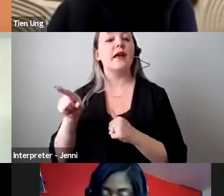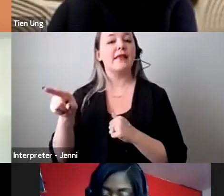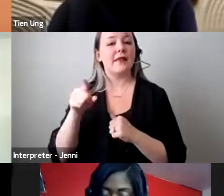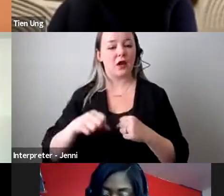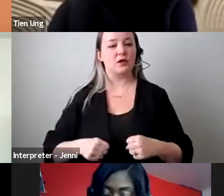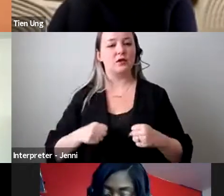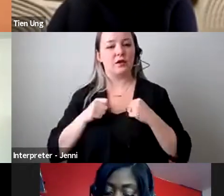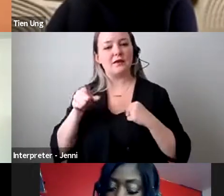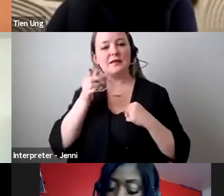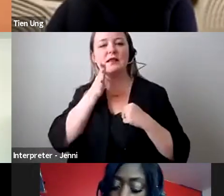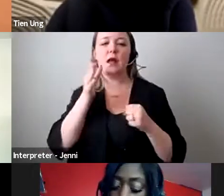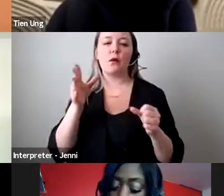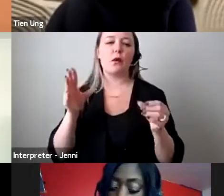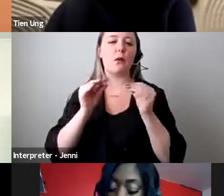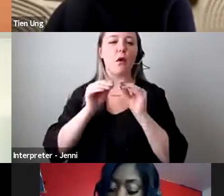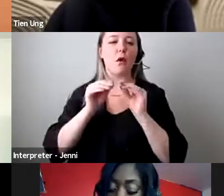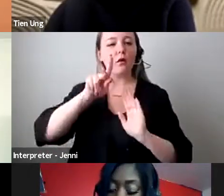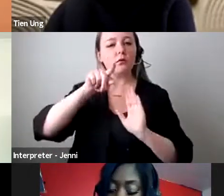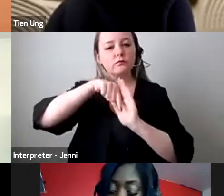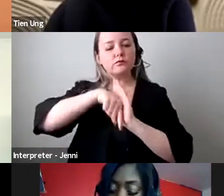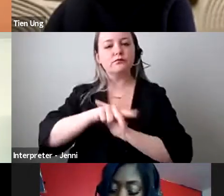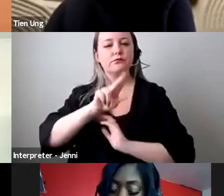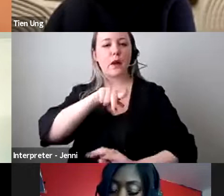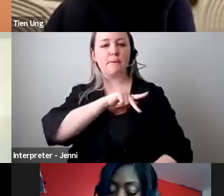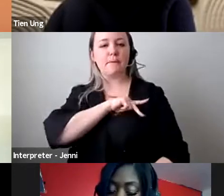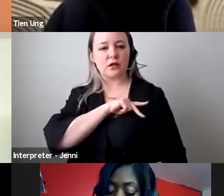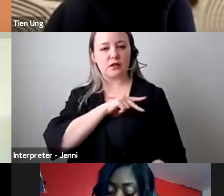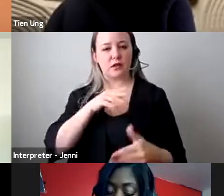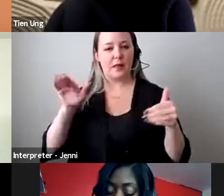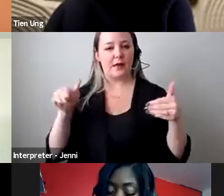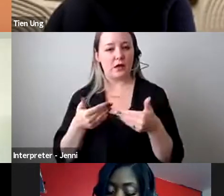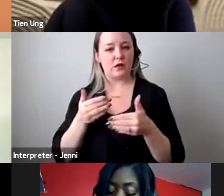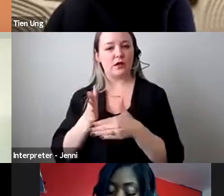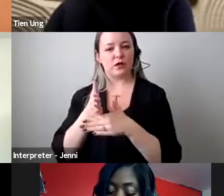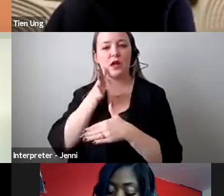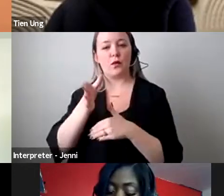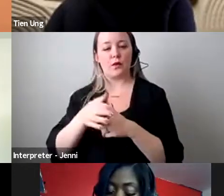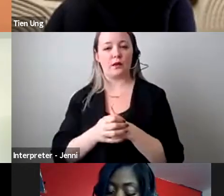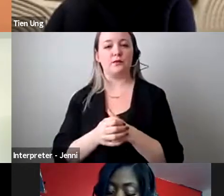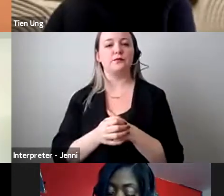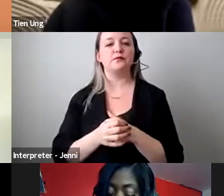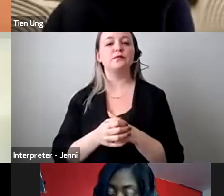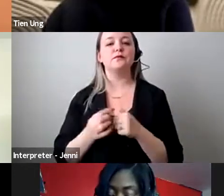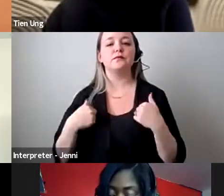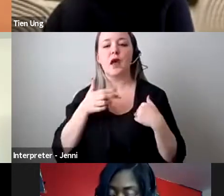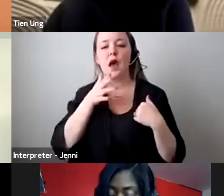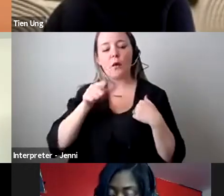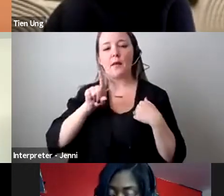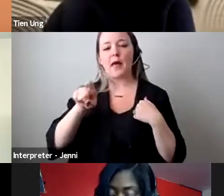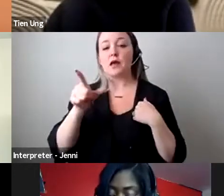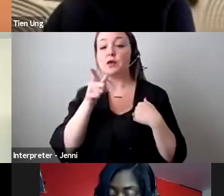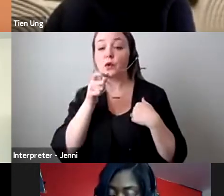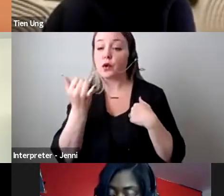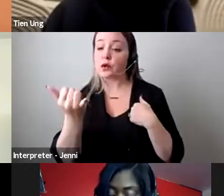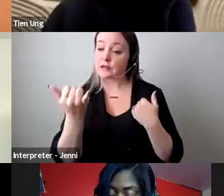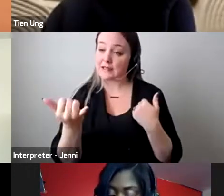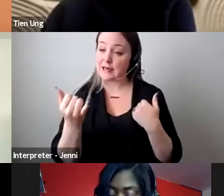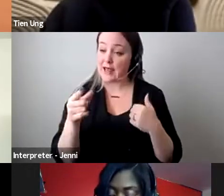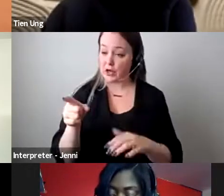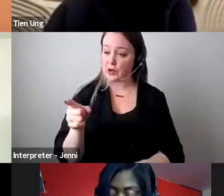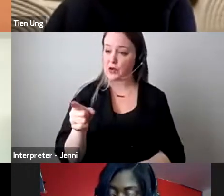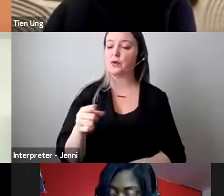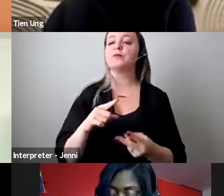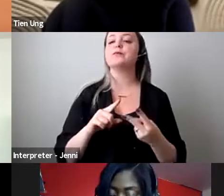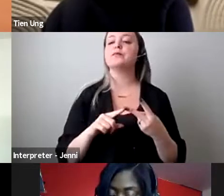more personal, detailed introduction of themselves. So I'm going to ask them, who are they today and where they